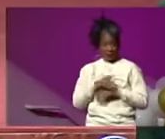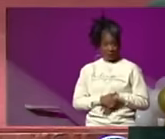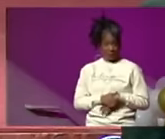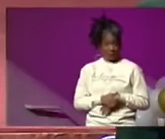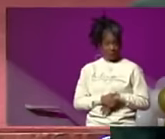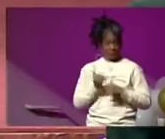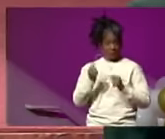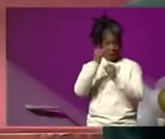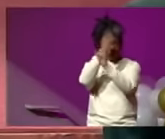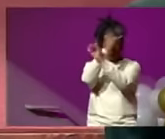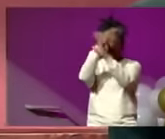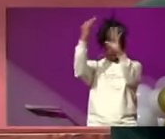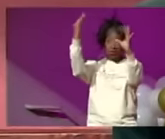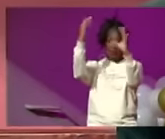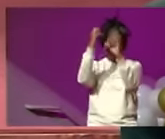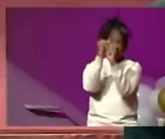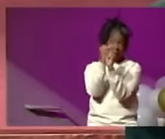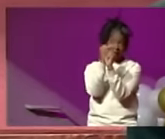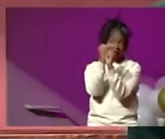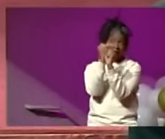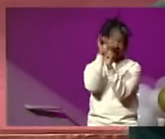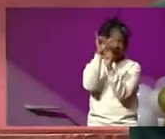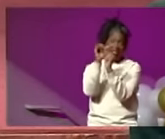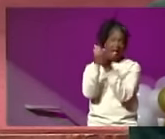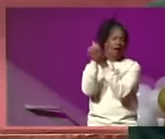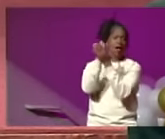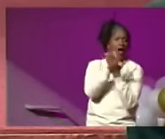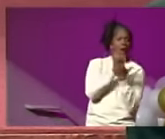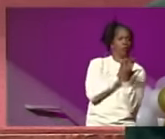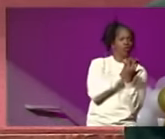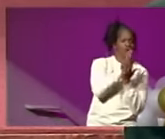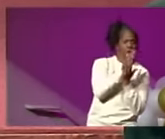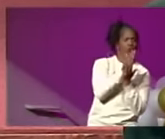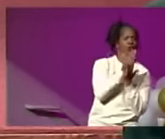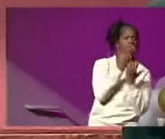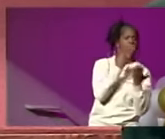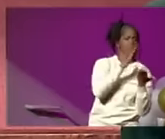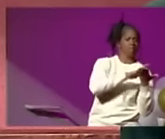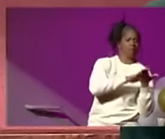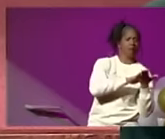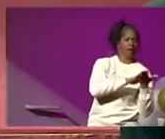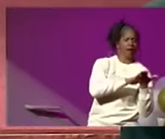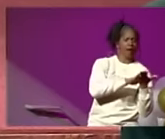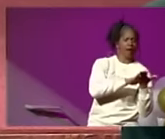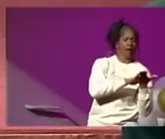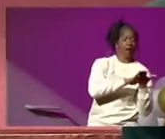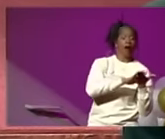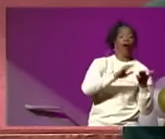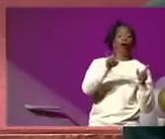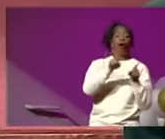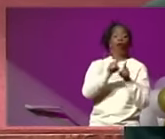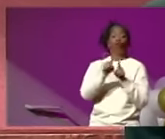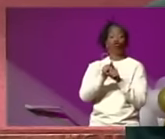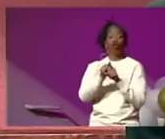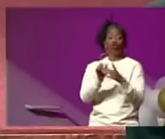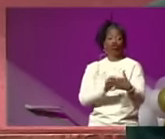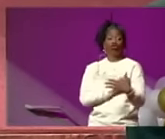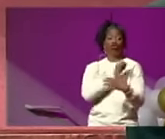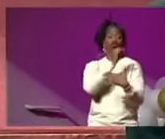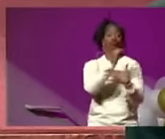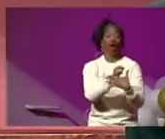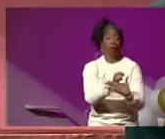Dreams, dreams get you through your nightmare, but also disruptions are for